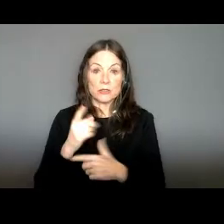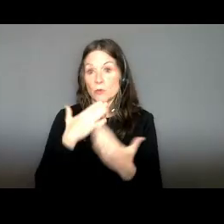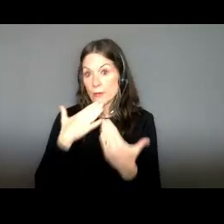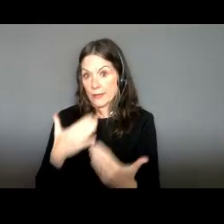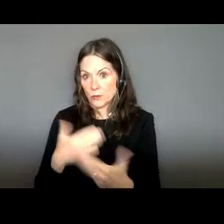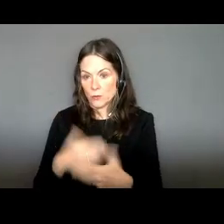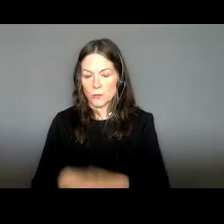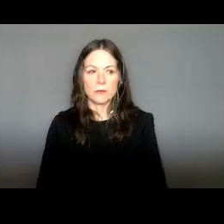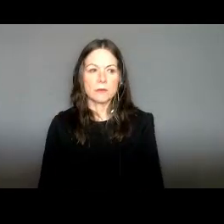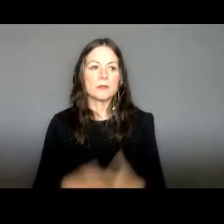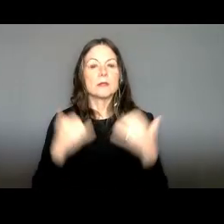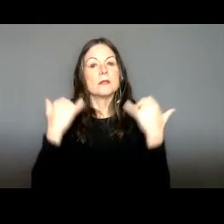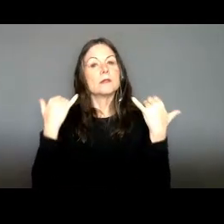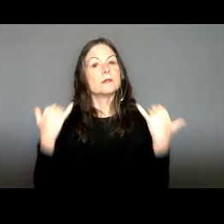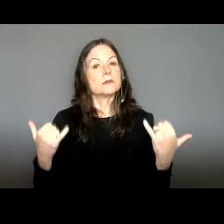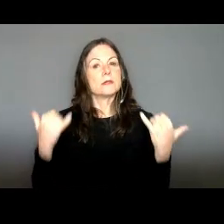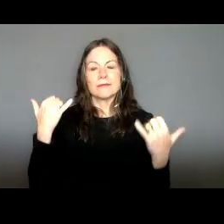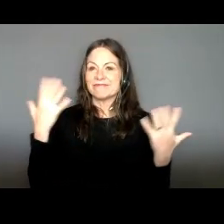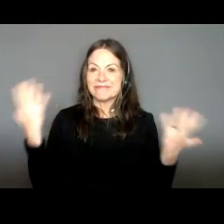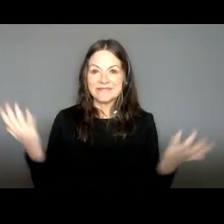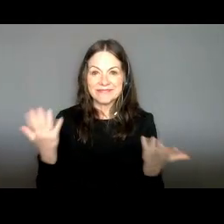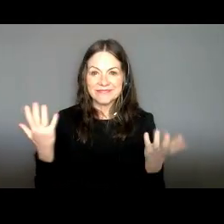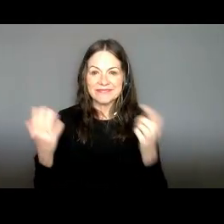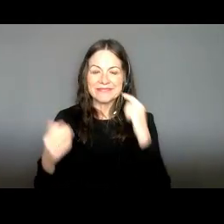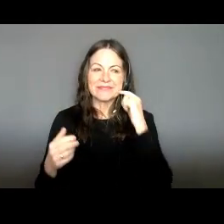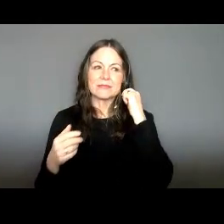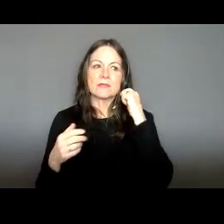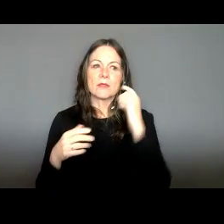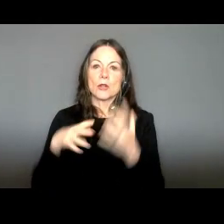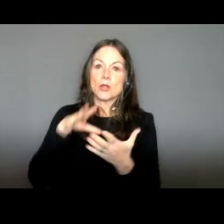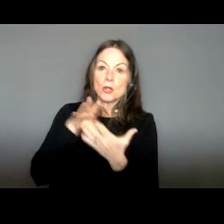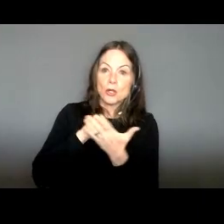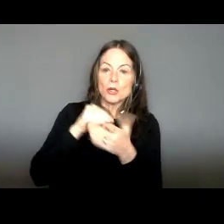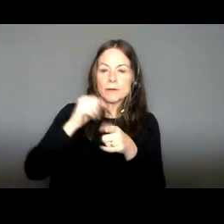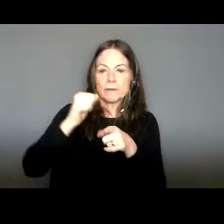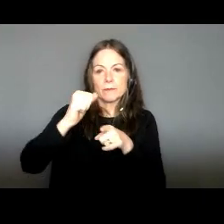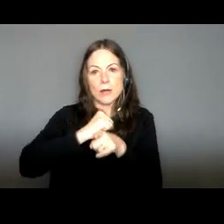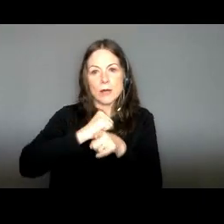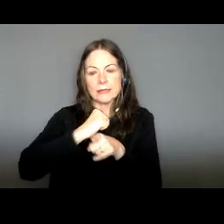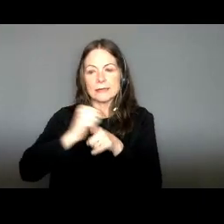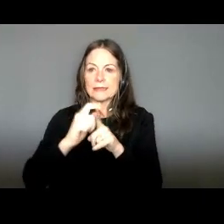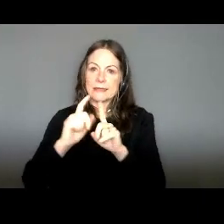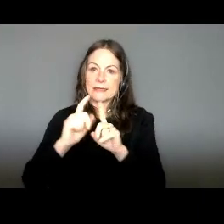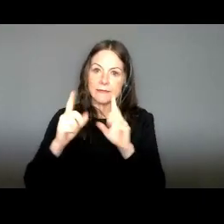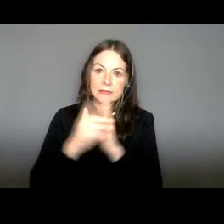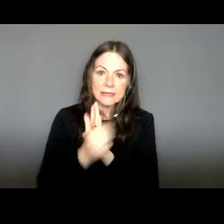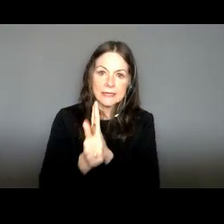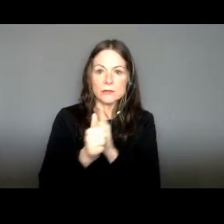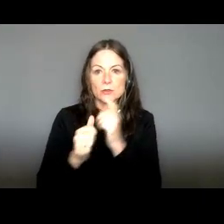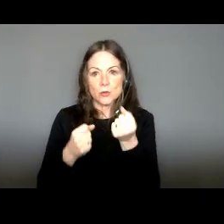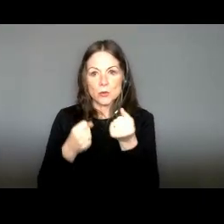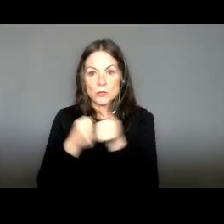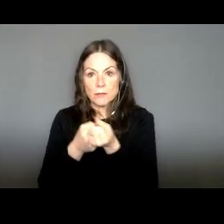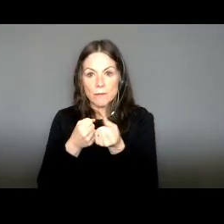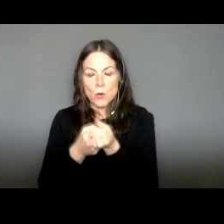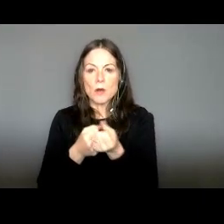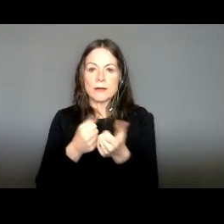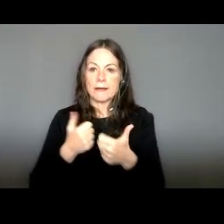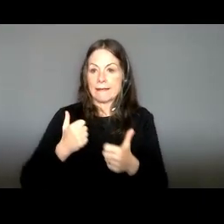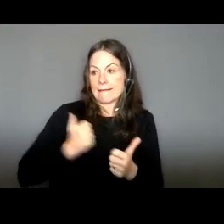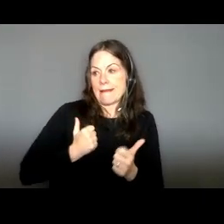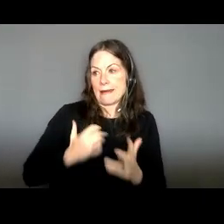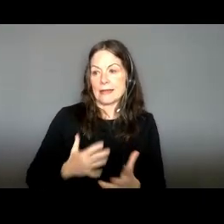today, the purpose of today is to learn and practice the skills to support Canadians living on a low income to